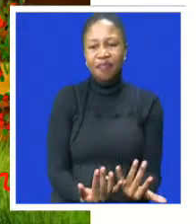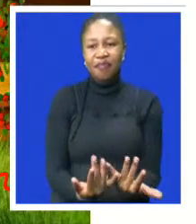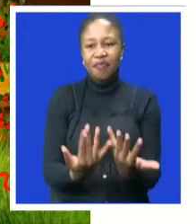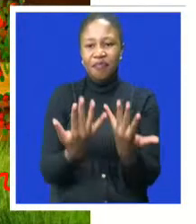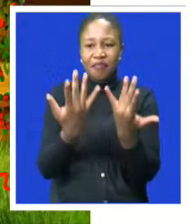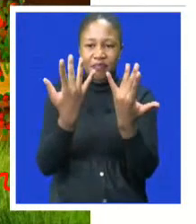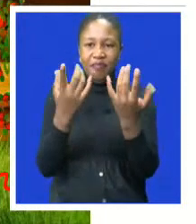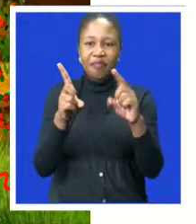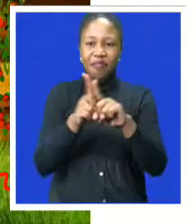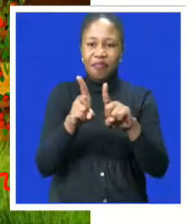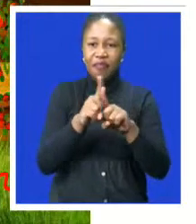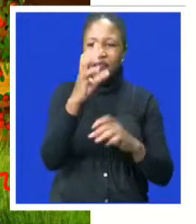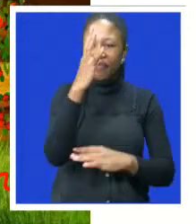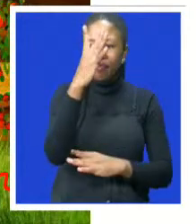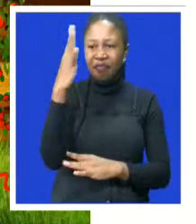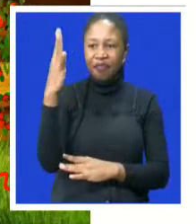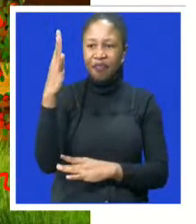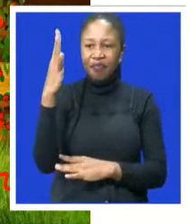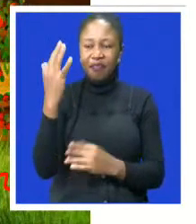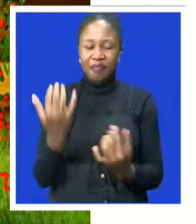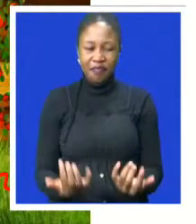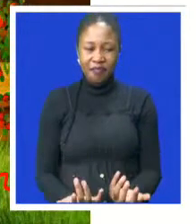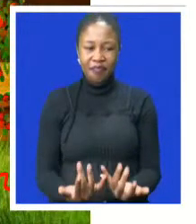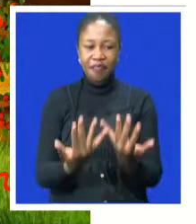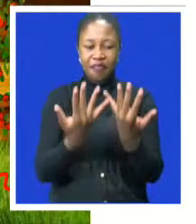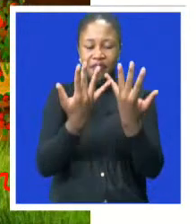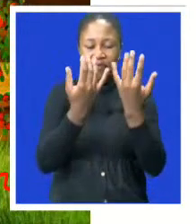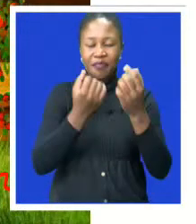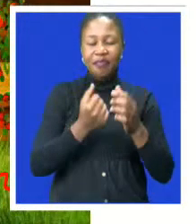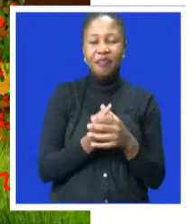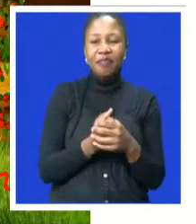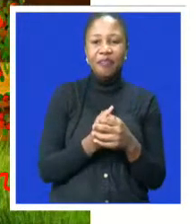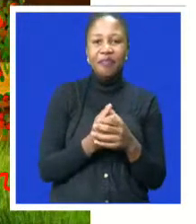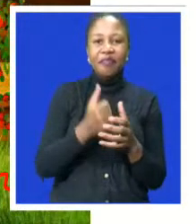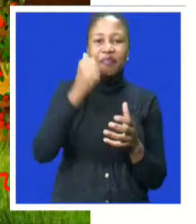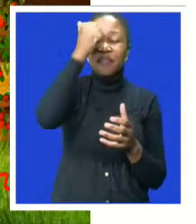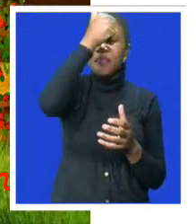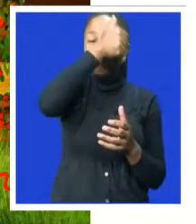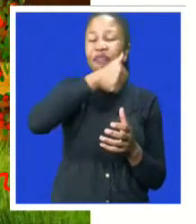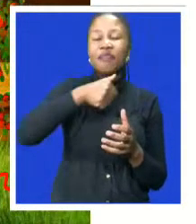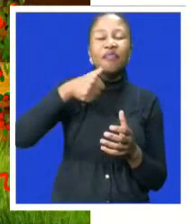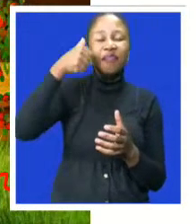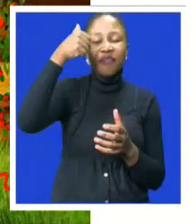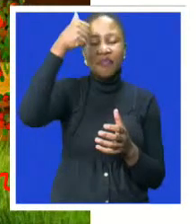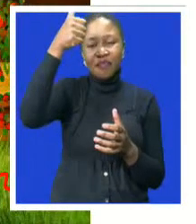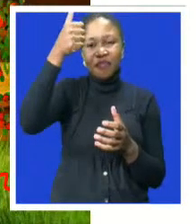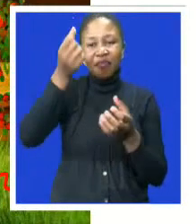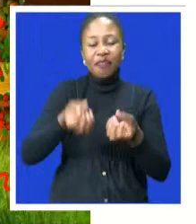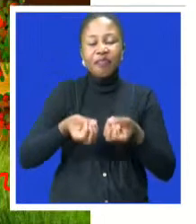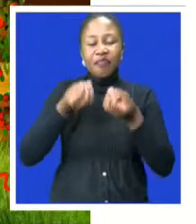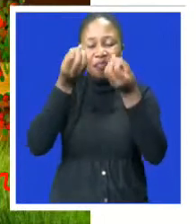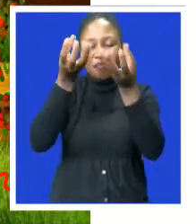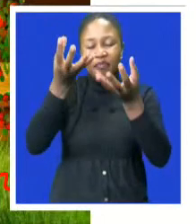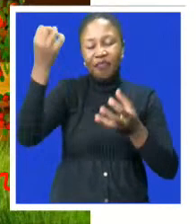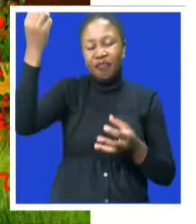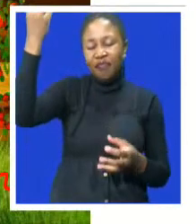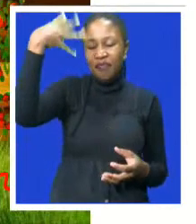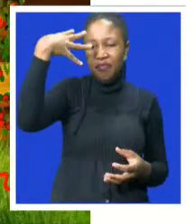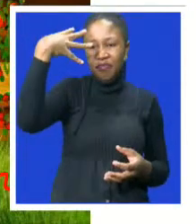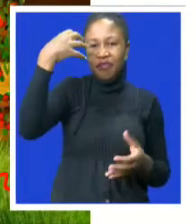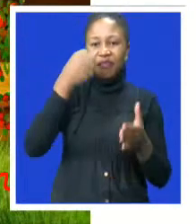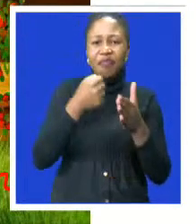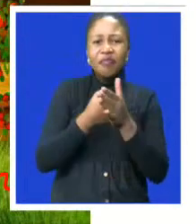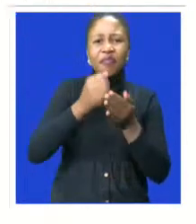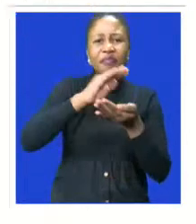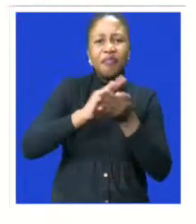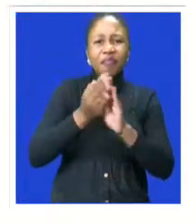to grow so well. So God provides light to show that he takes care of all that he